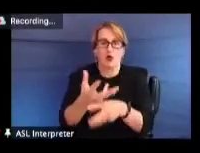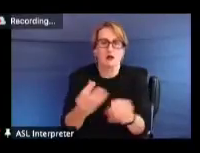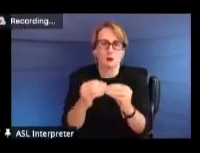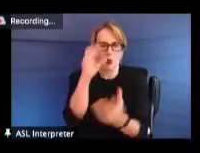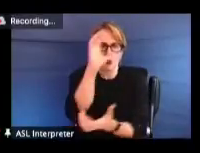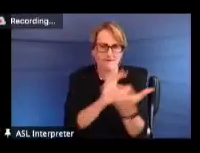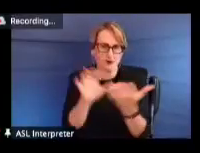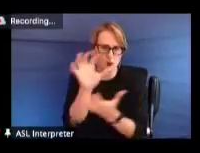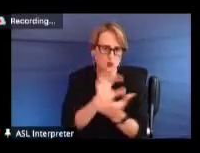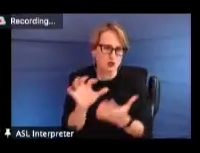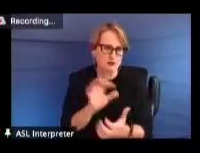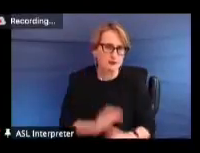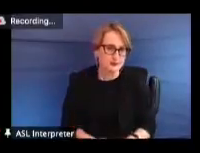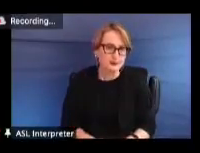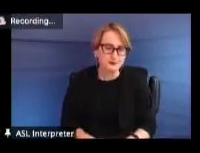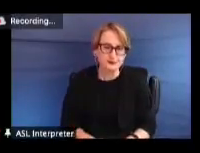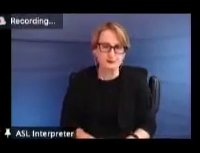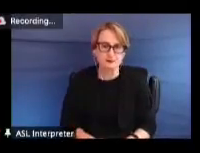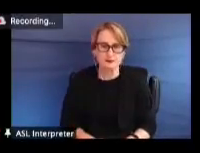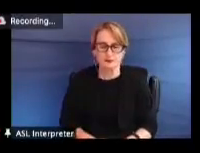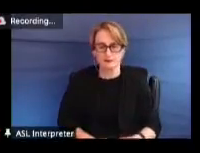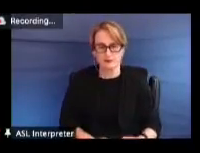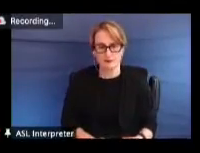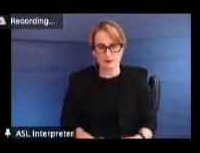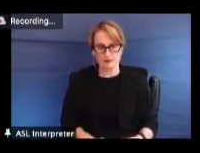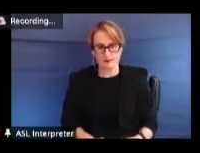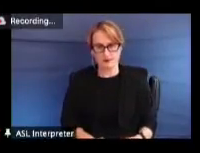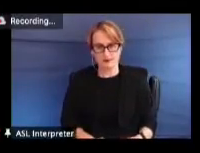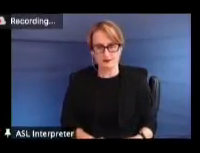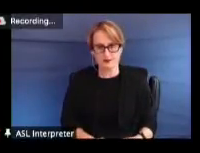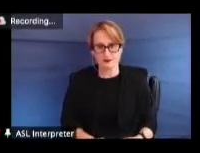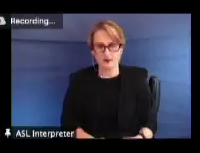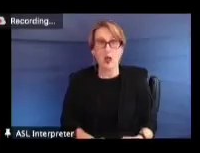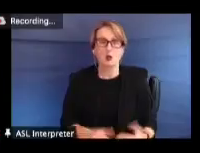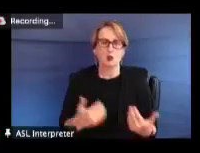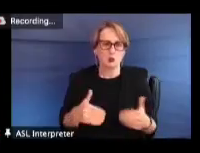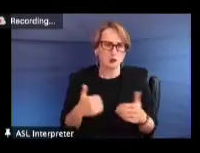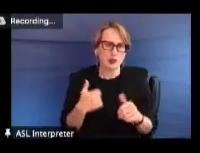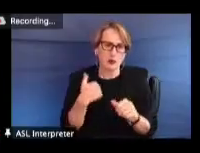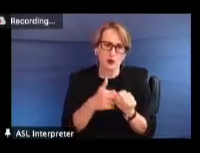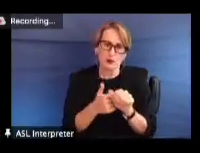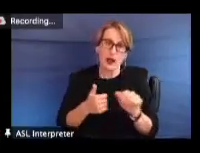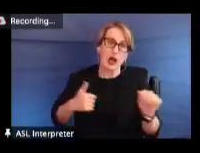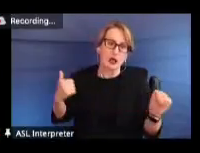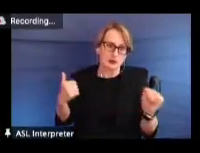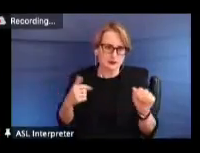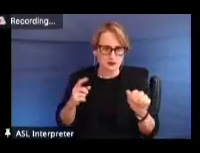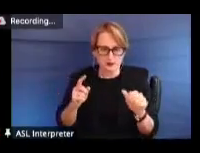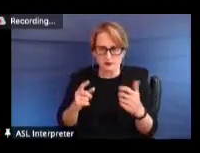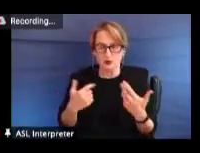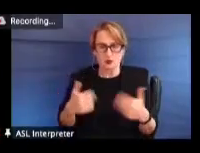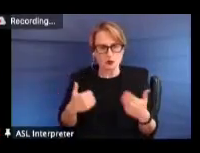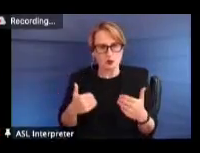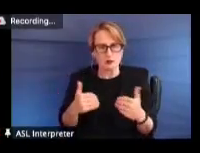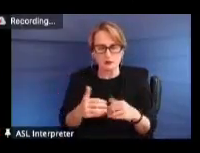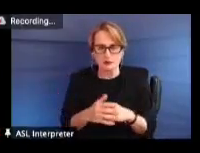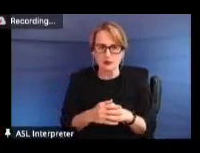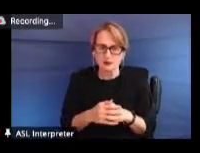Okay. Well, we're definitely way behind on that. But it sounds